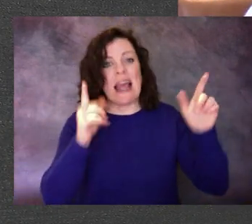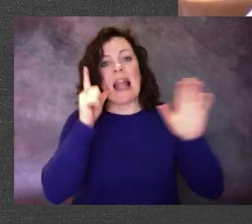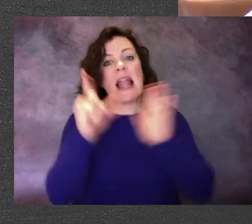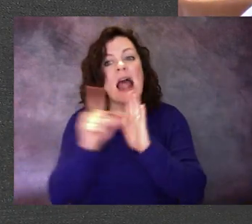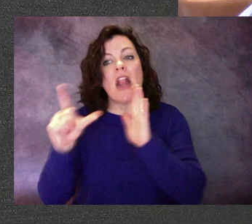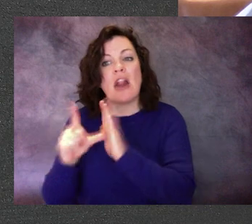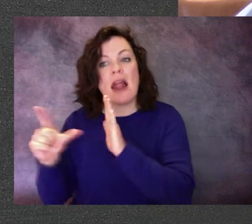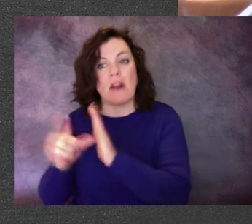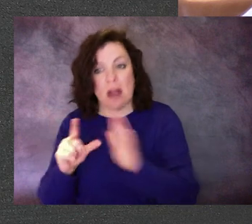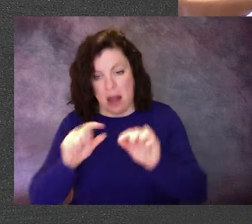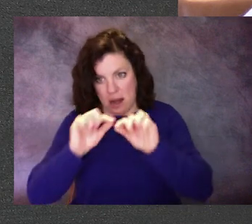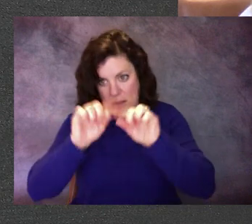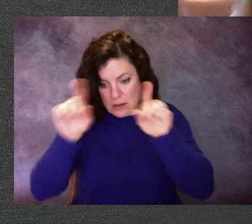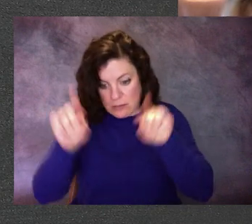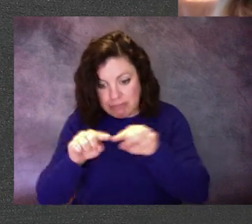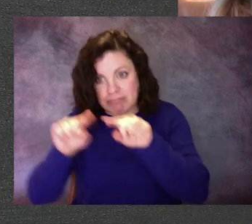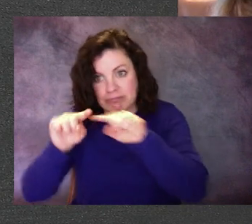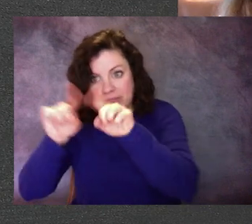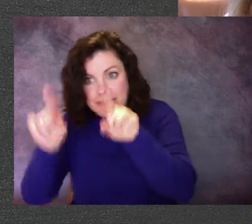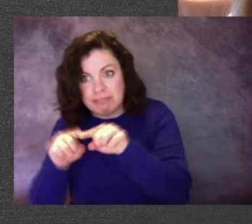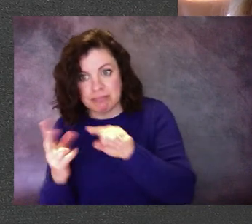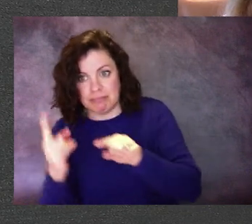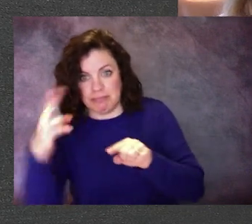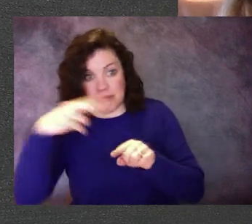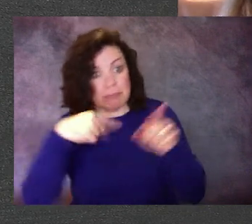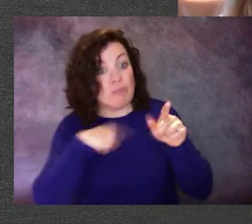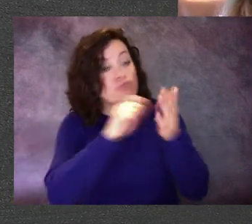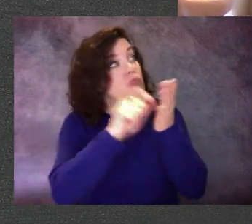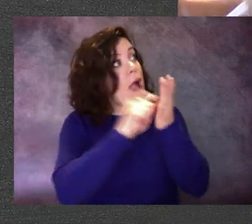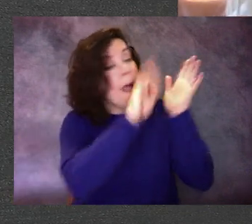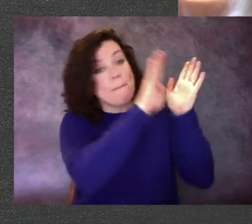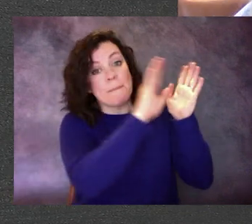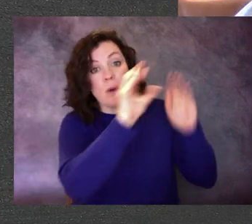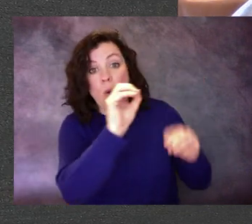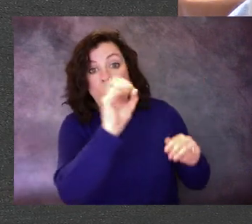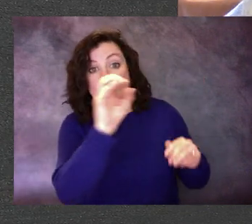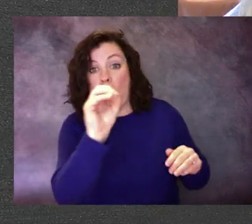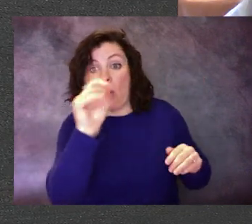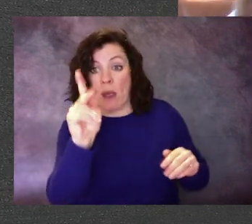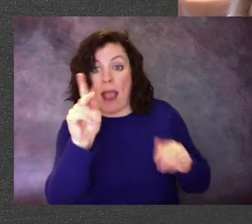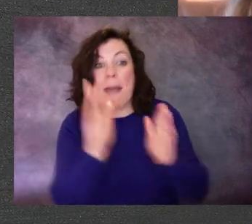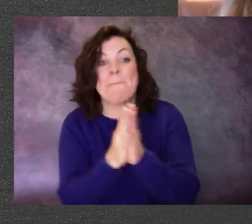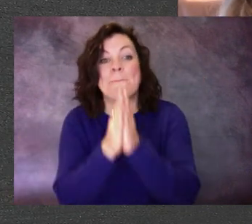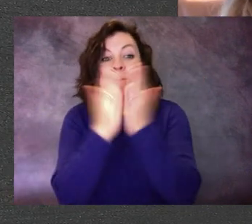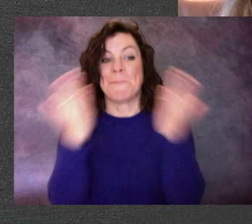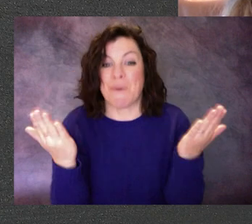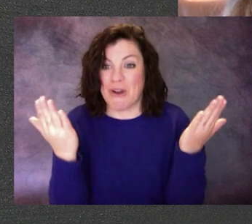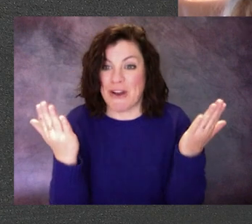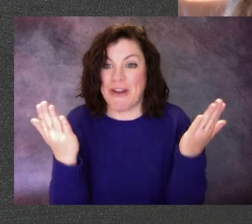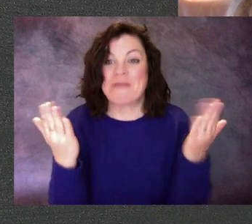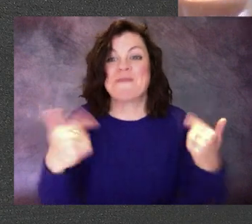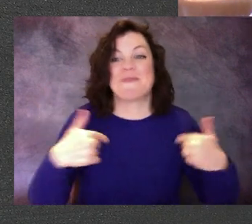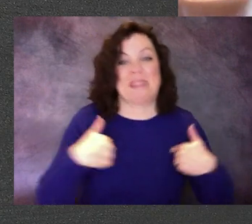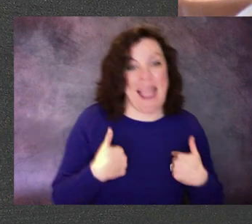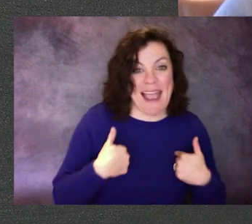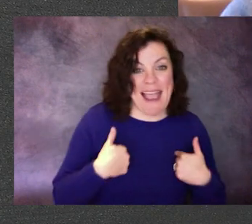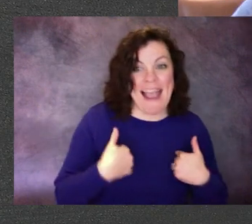with sponges. Real easy, right? And it spells B-O-O-K-S, books. And down here I